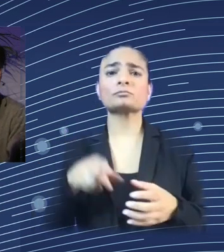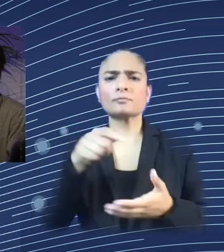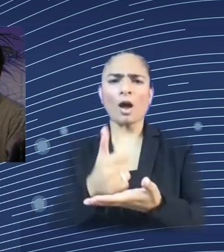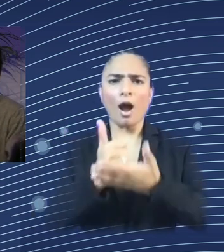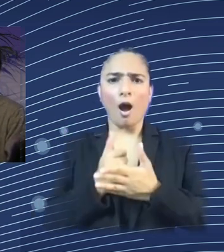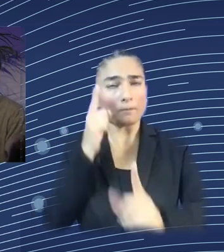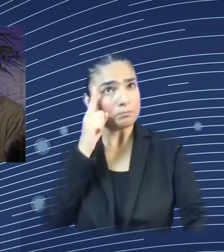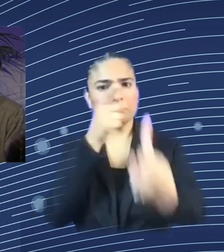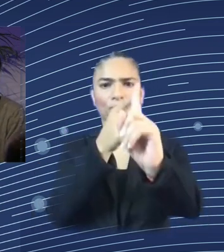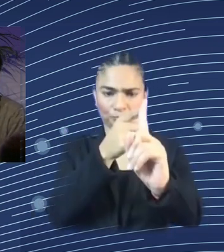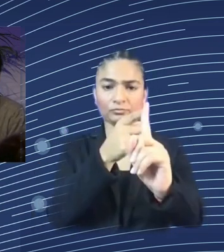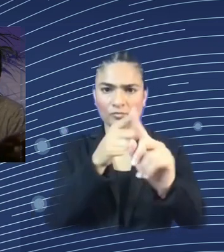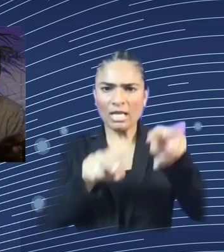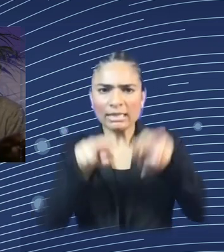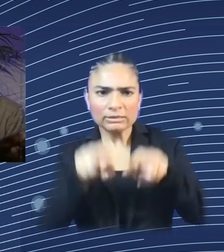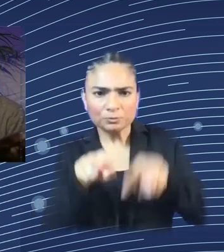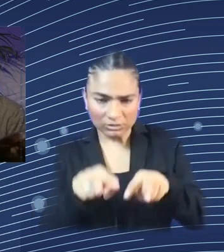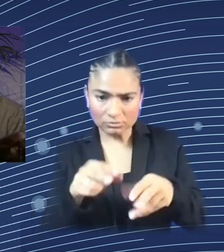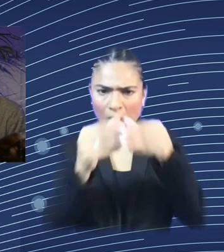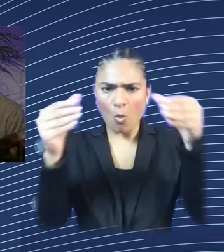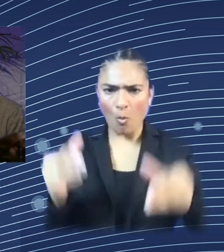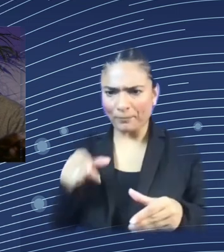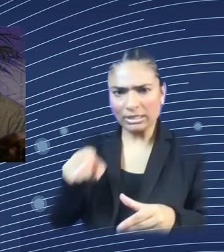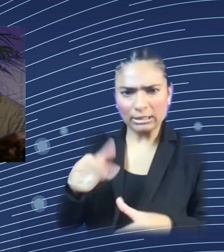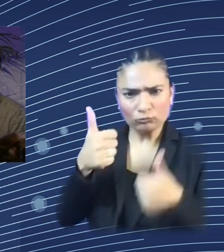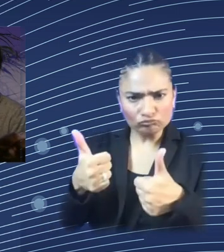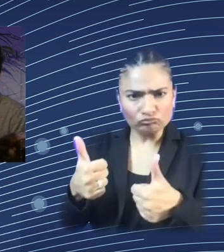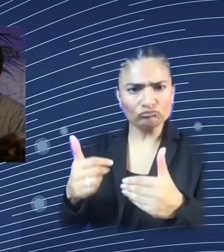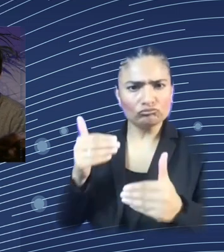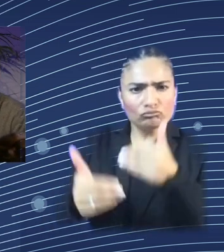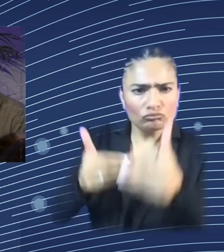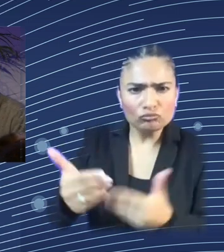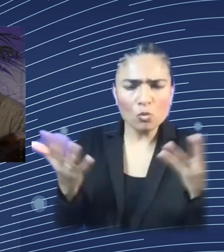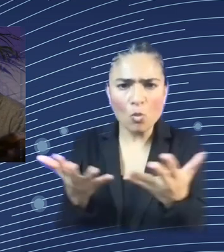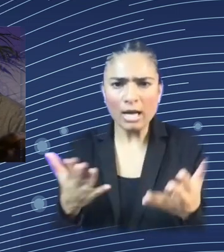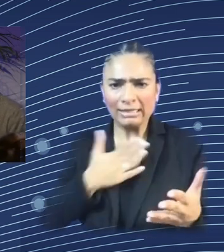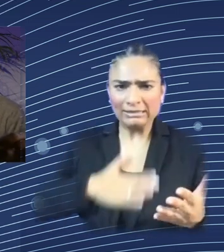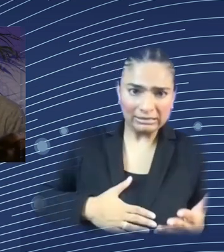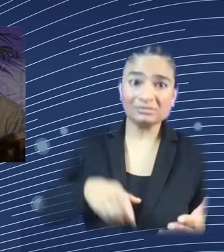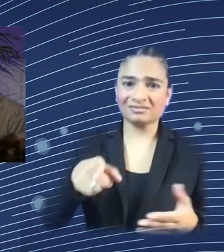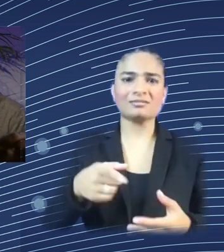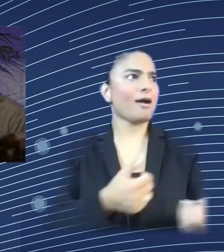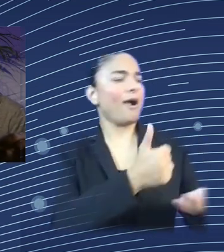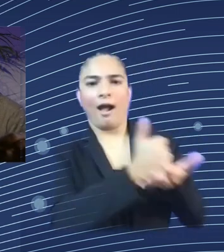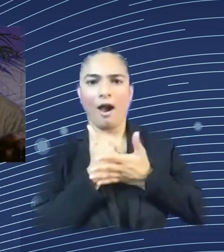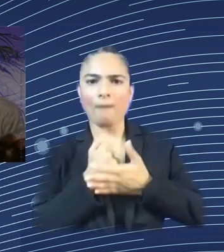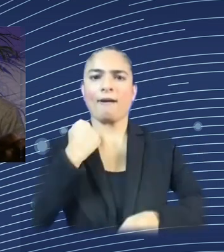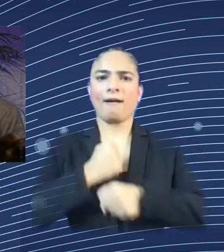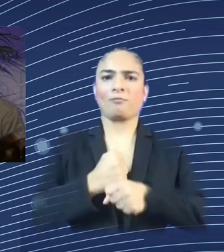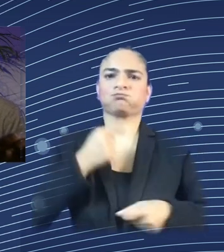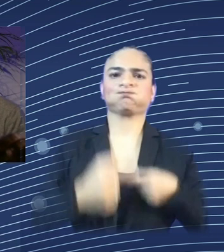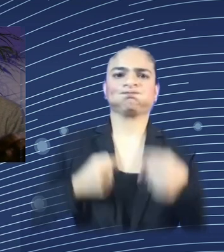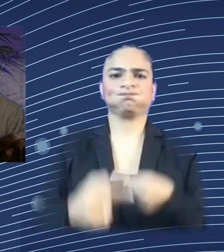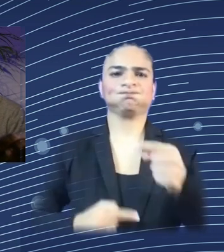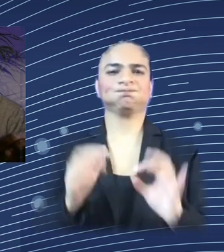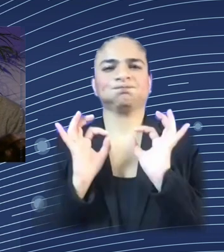entered ESG data and this sector, is because we really believe that if we help companies and investors allocate the funds